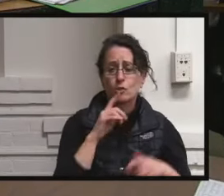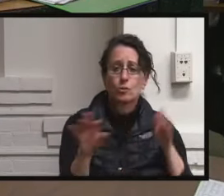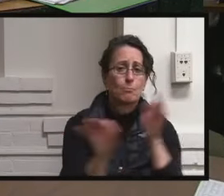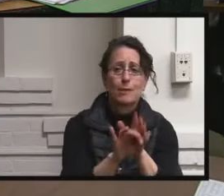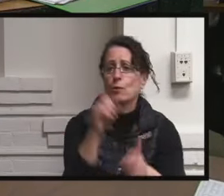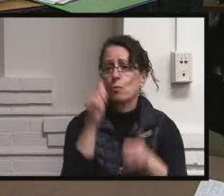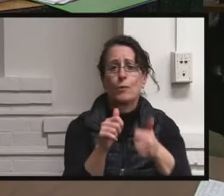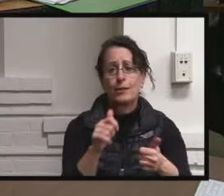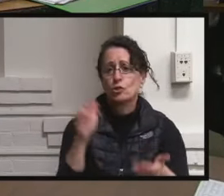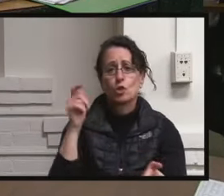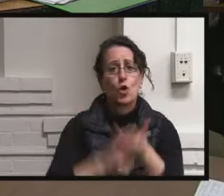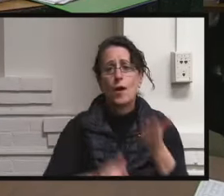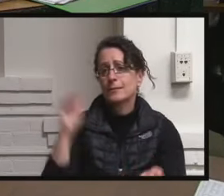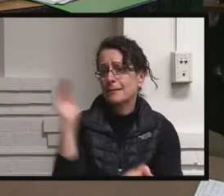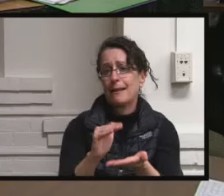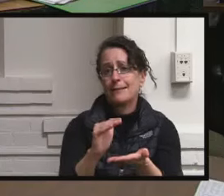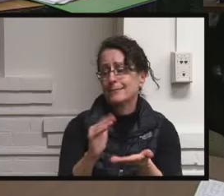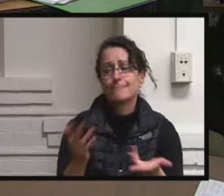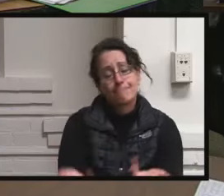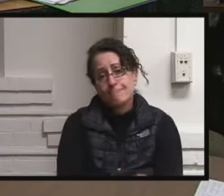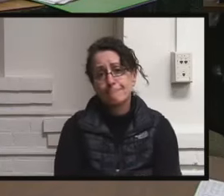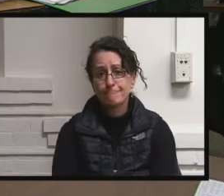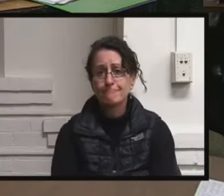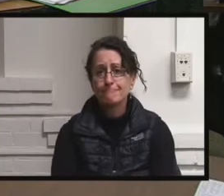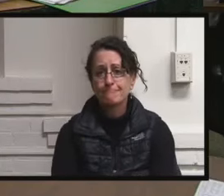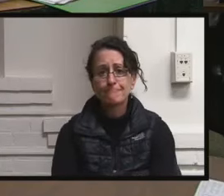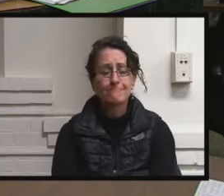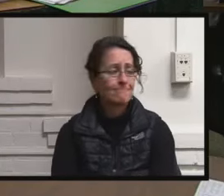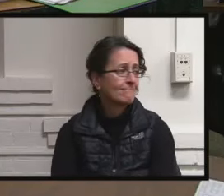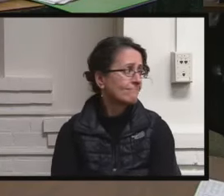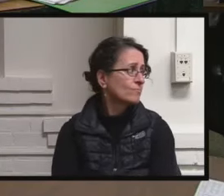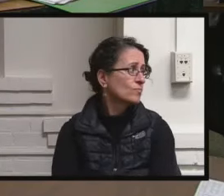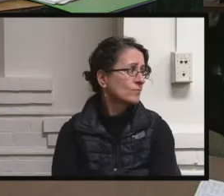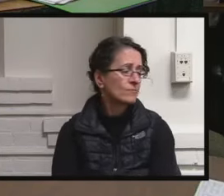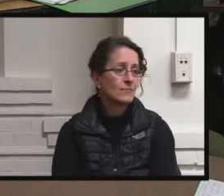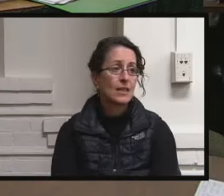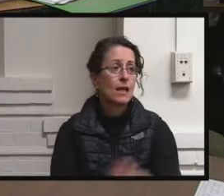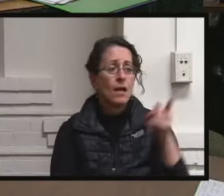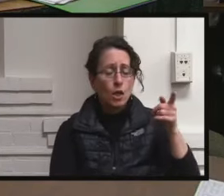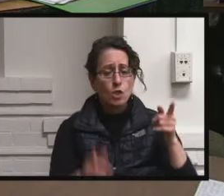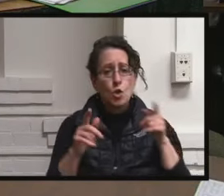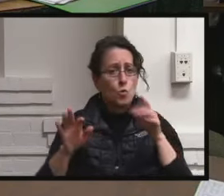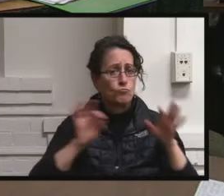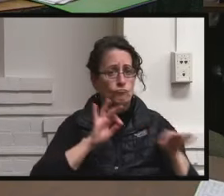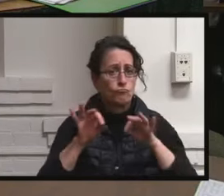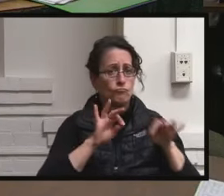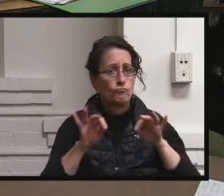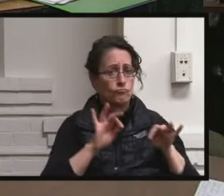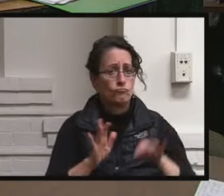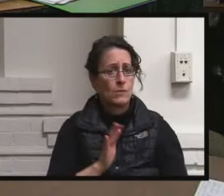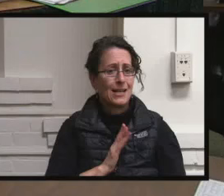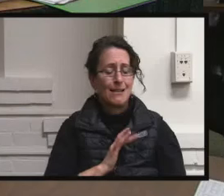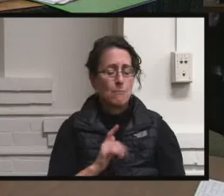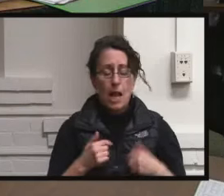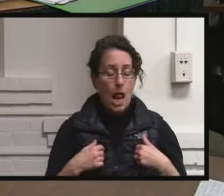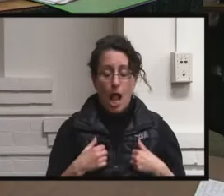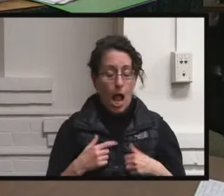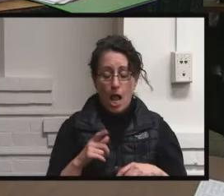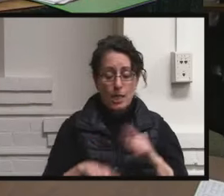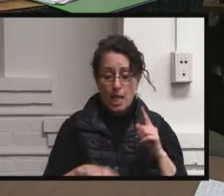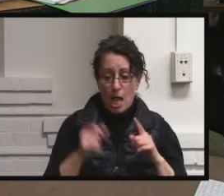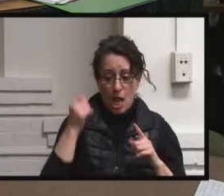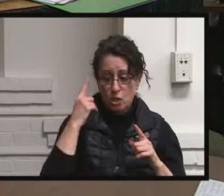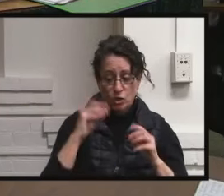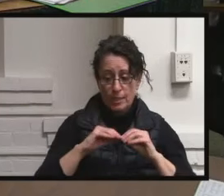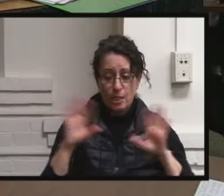for me, what I need to see, and it's great that you're giving this explanation verbally, but I can't make a decision